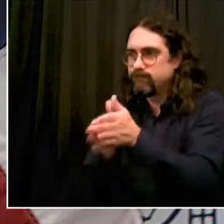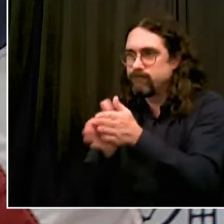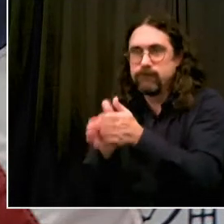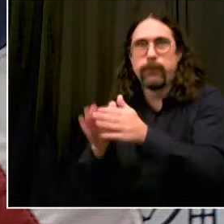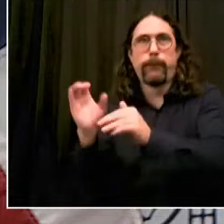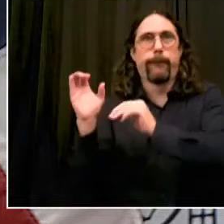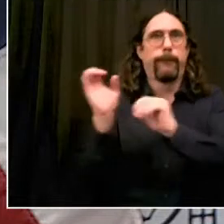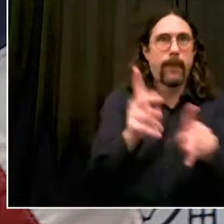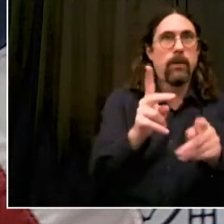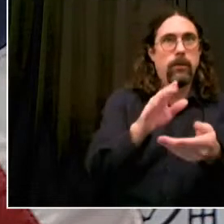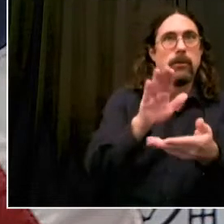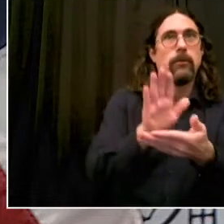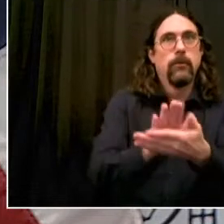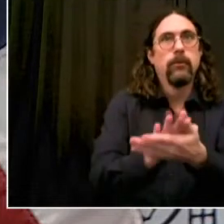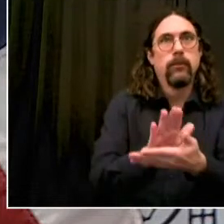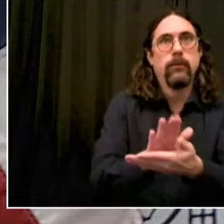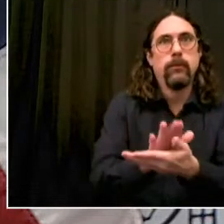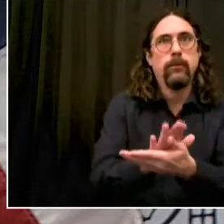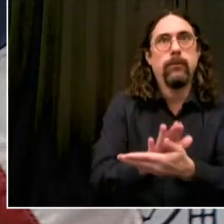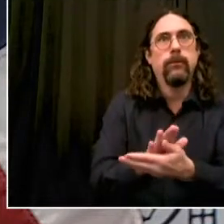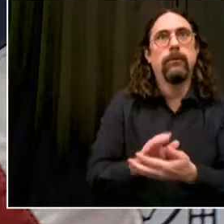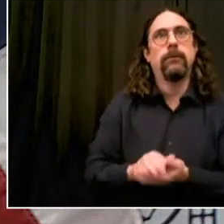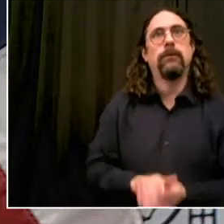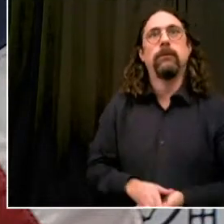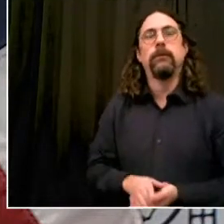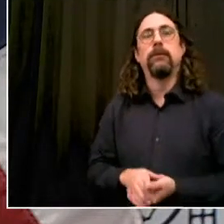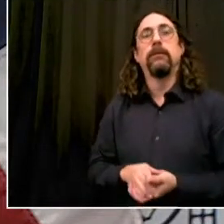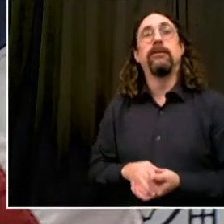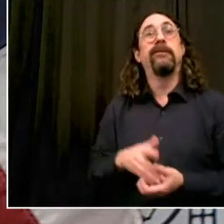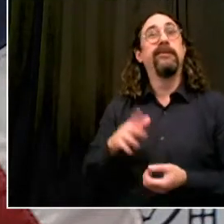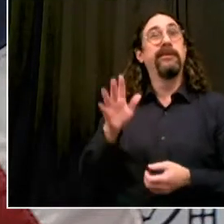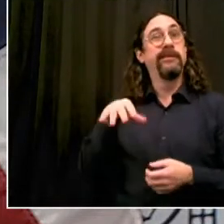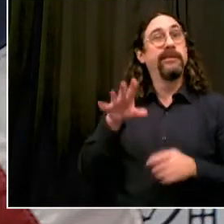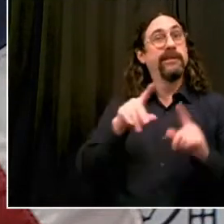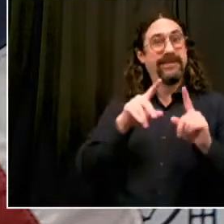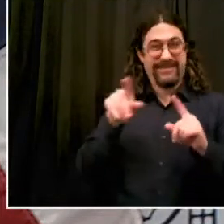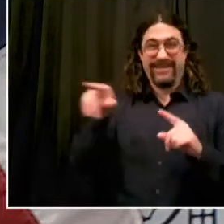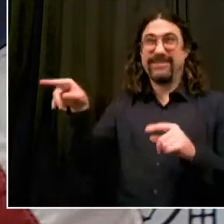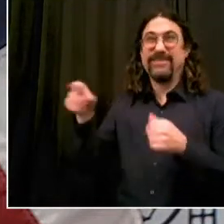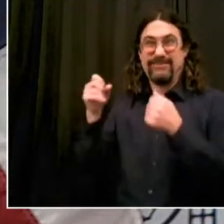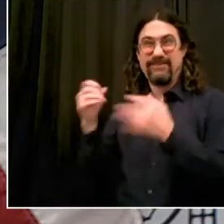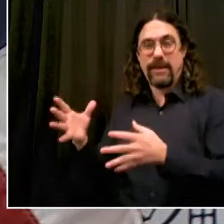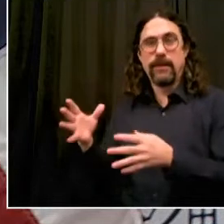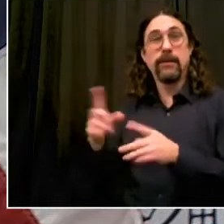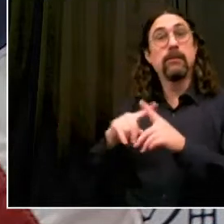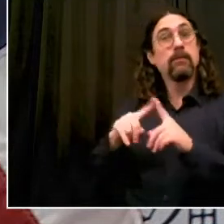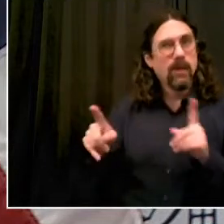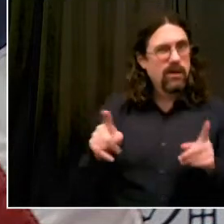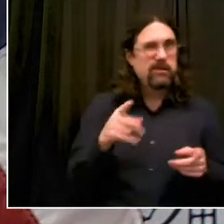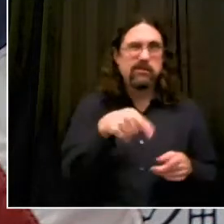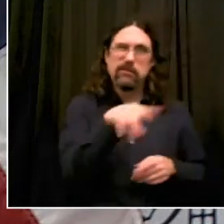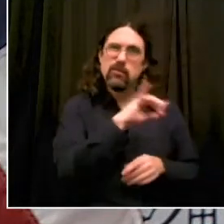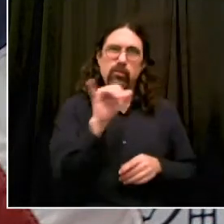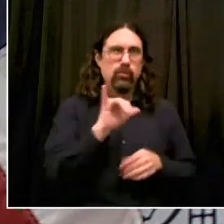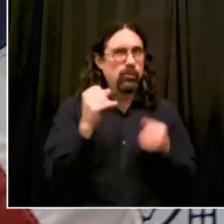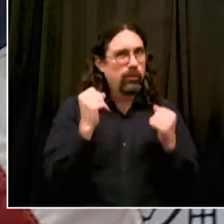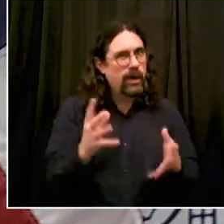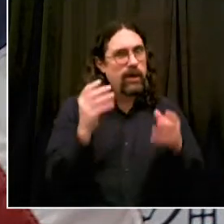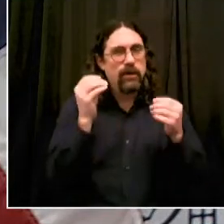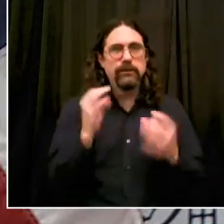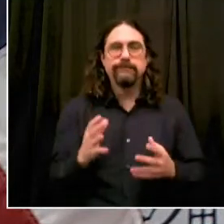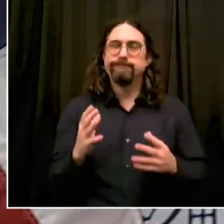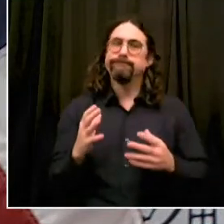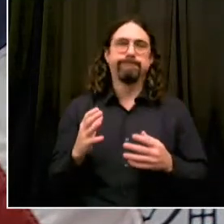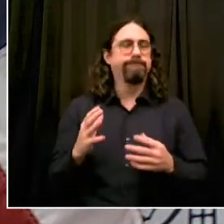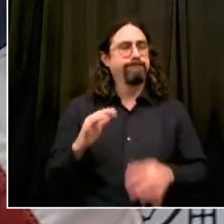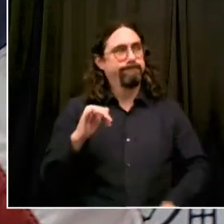you will plan if you need to make changes. Thank you, Katie. I think the important point here is as we move to